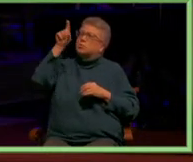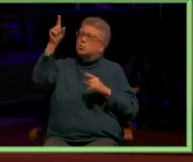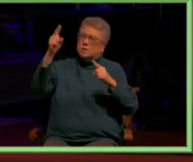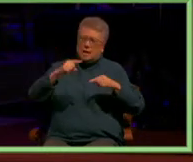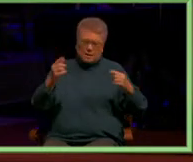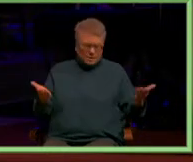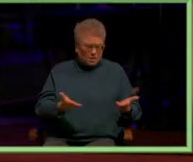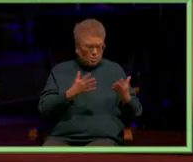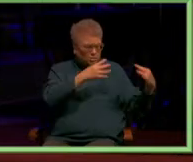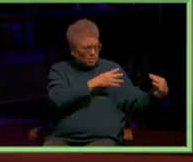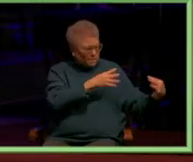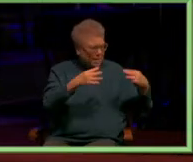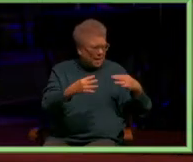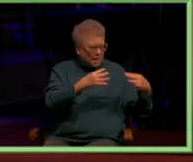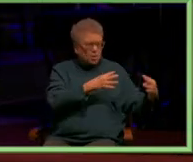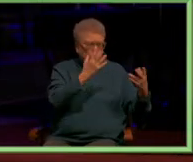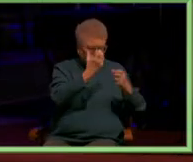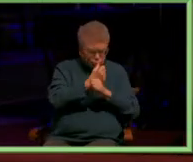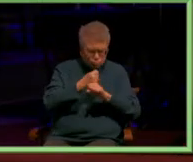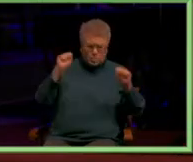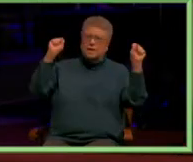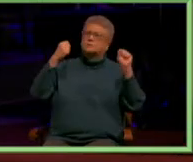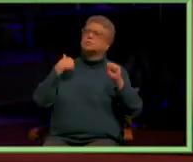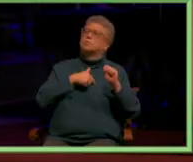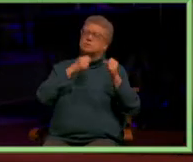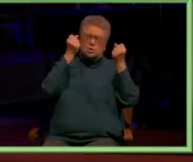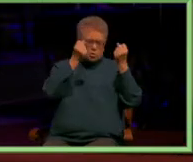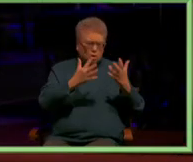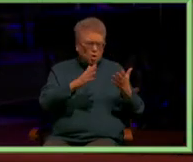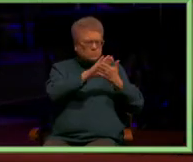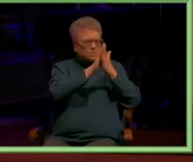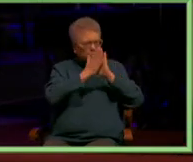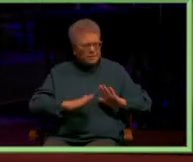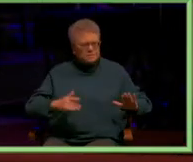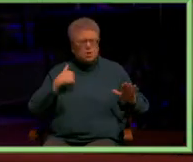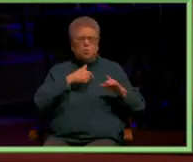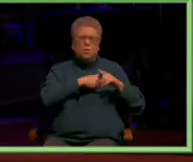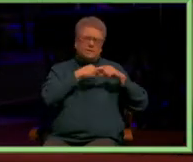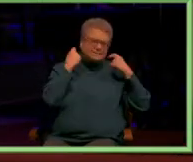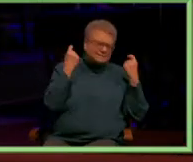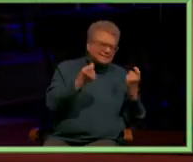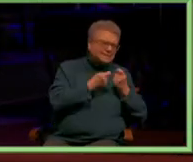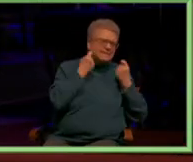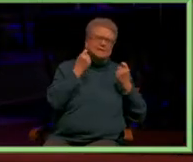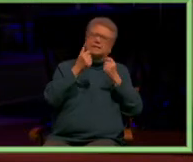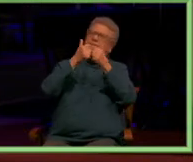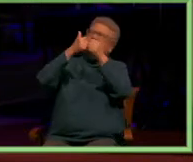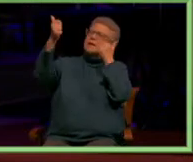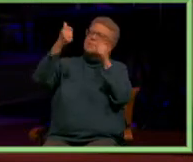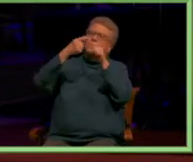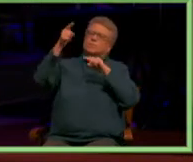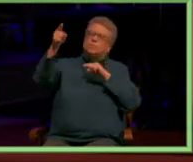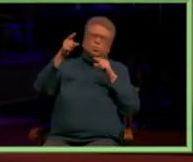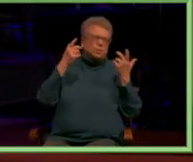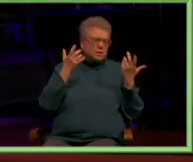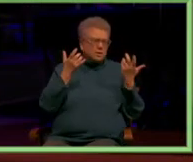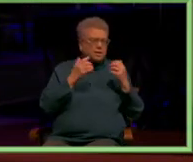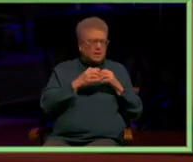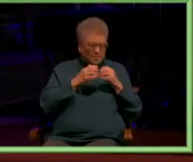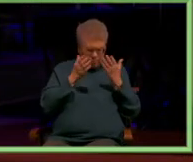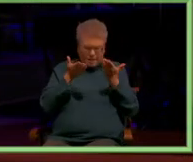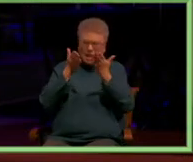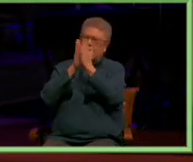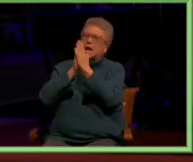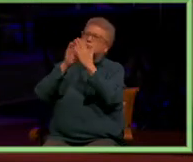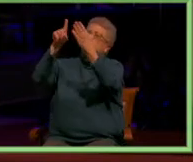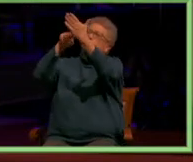to rescue us, to give us peace. Lord, that we were in sin and separated from you. Father, we ask you, Lord, that you will